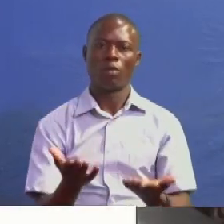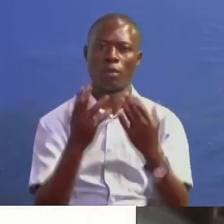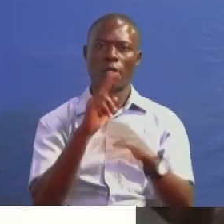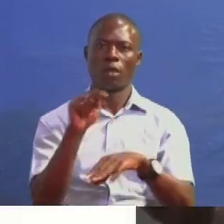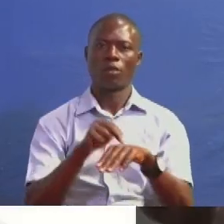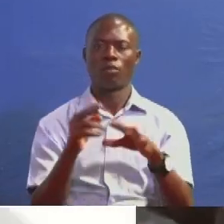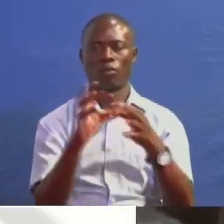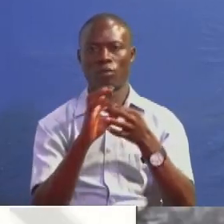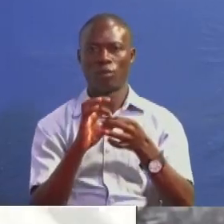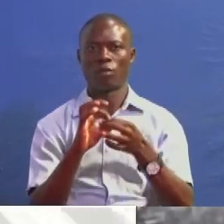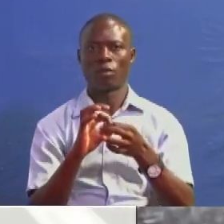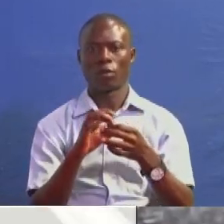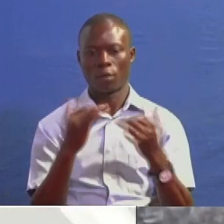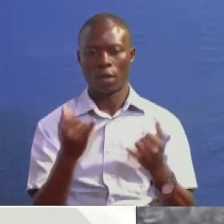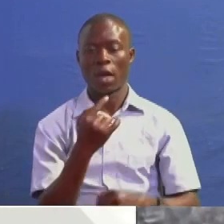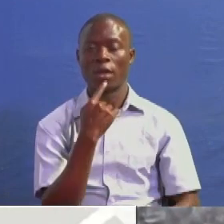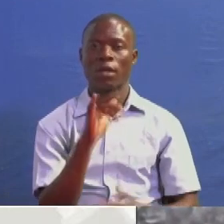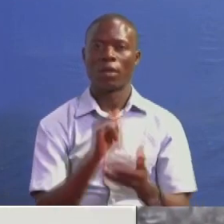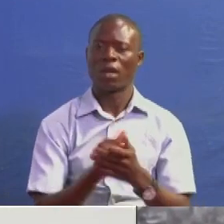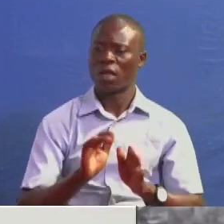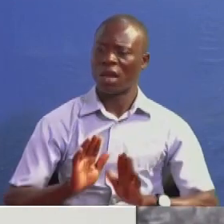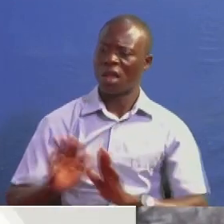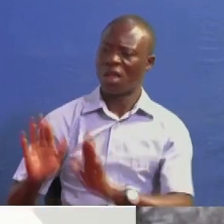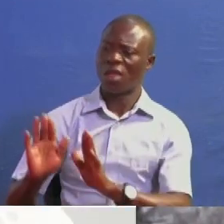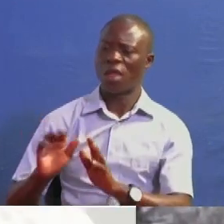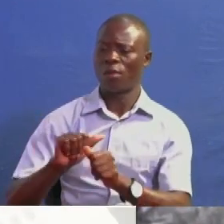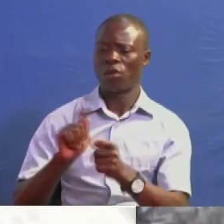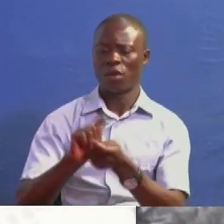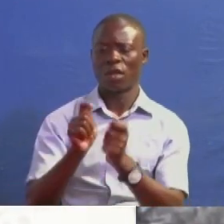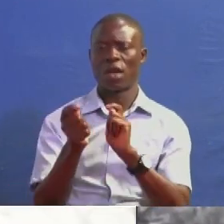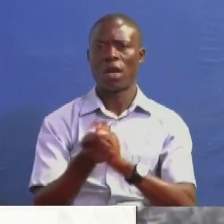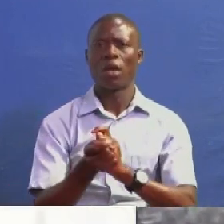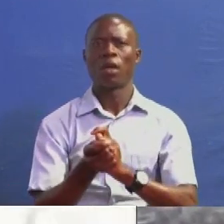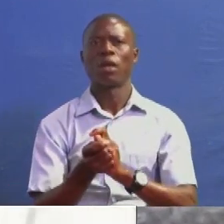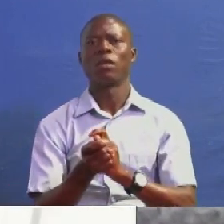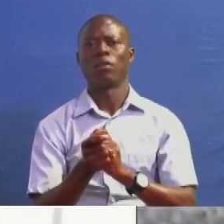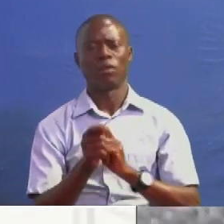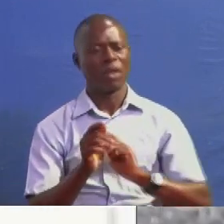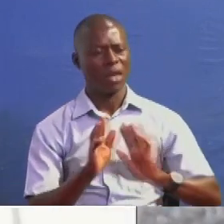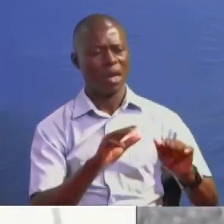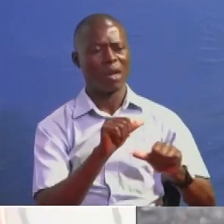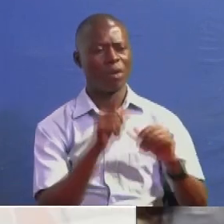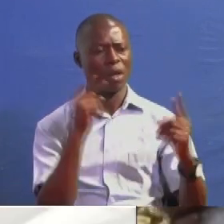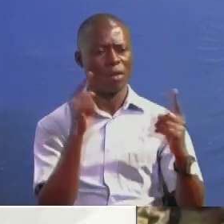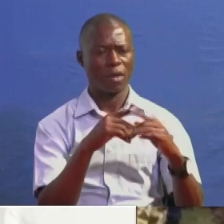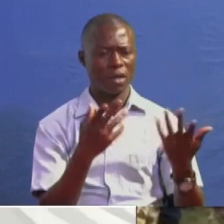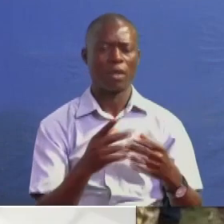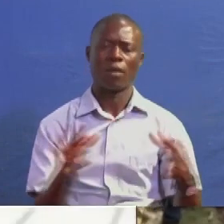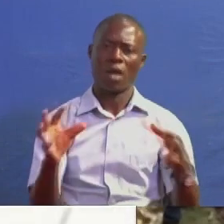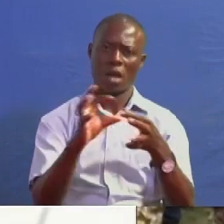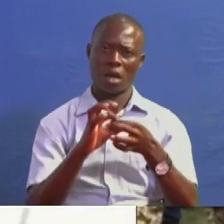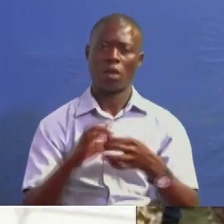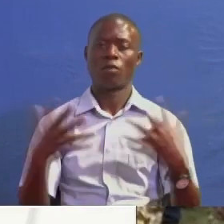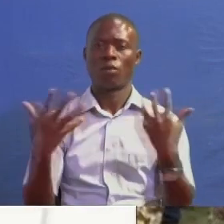unity. Ndio tumesema, tuwachane na ukabila, tuwachane na mambo ya mirengo, tuungane,